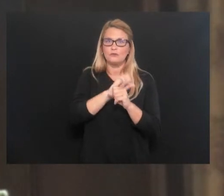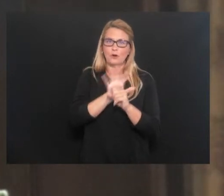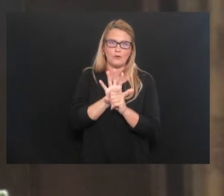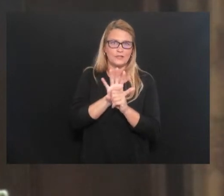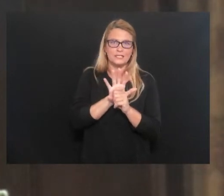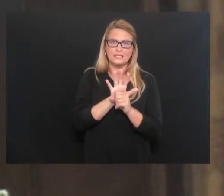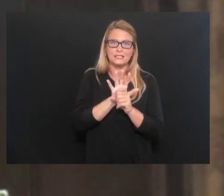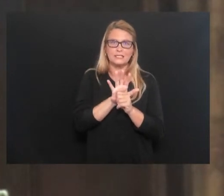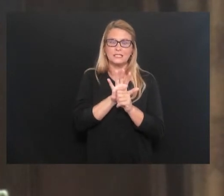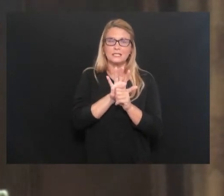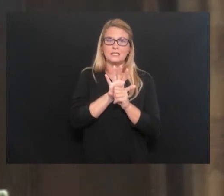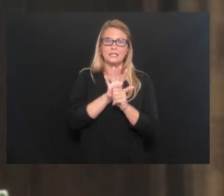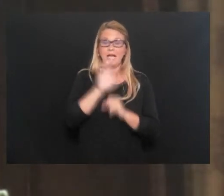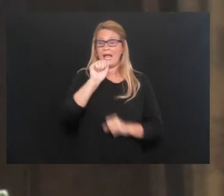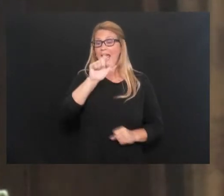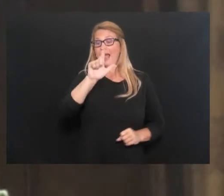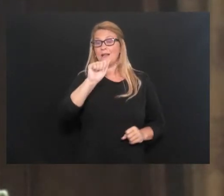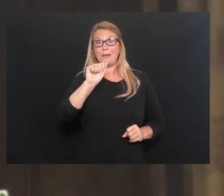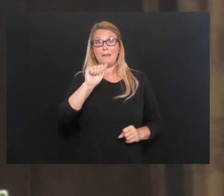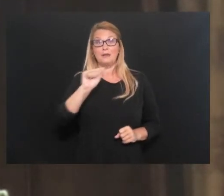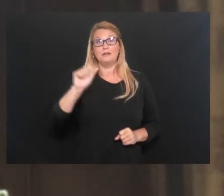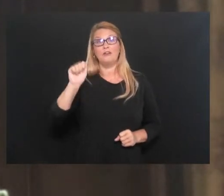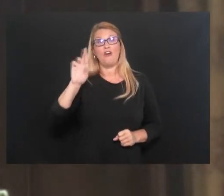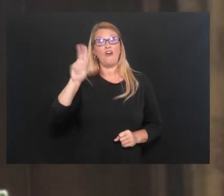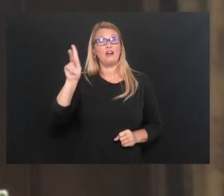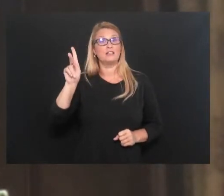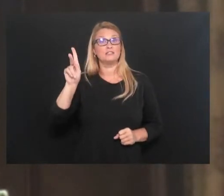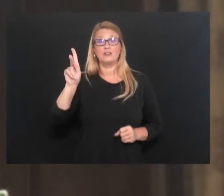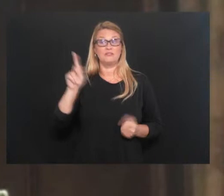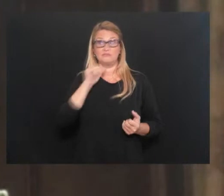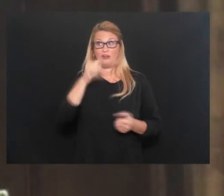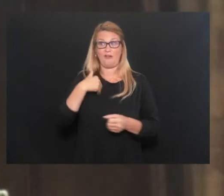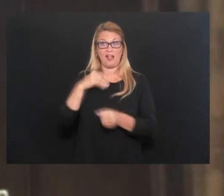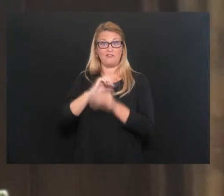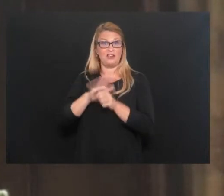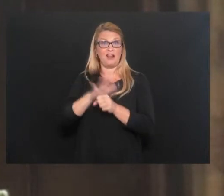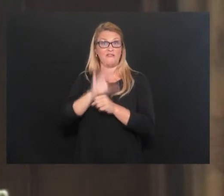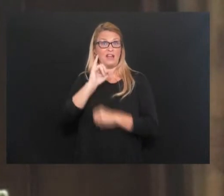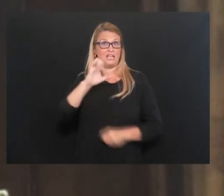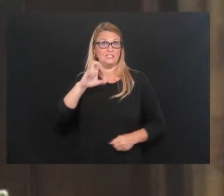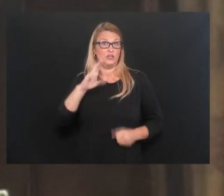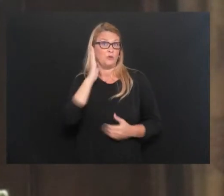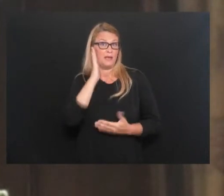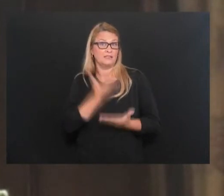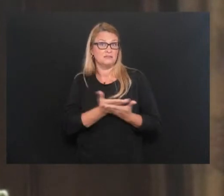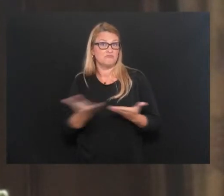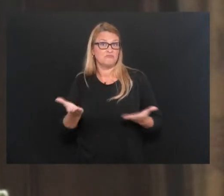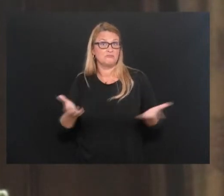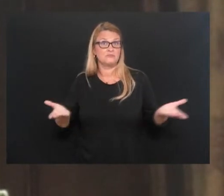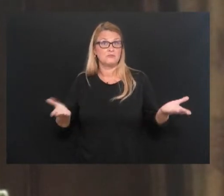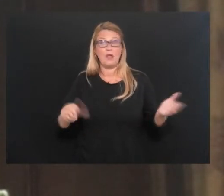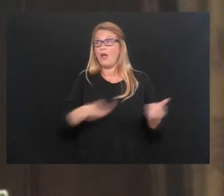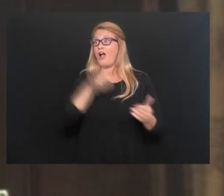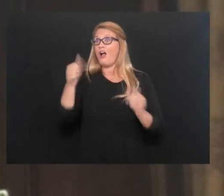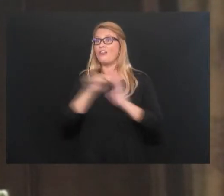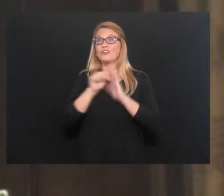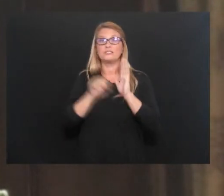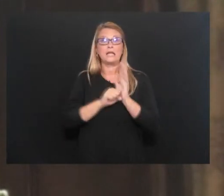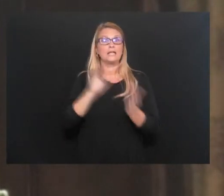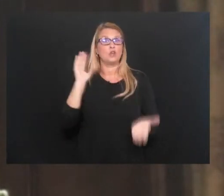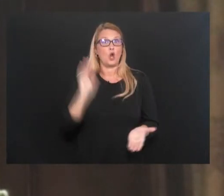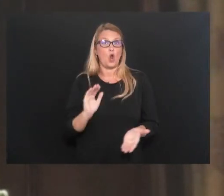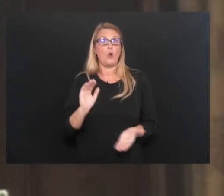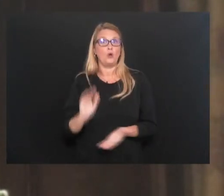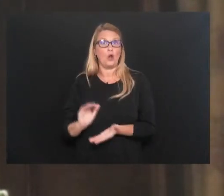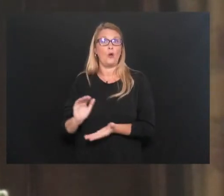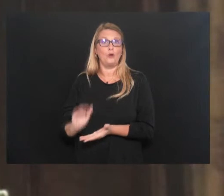2 states, Alabama and Arkansas, they ran out of ICU beds. And in other states, they're running very low. And we